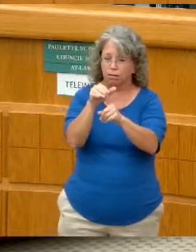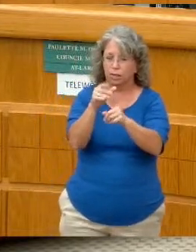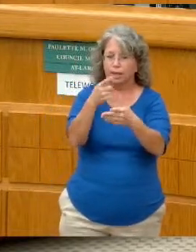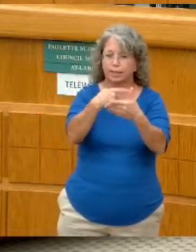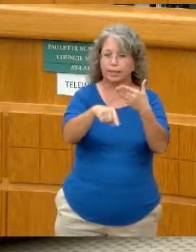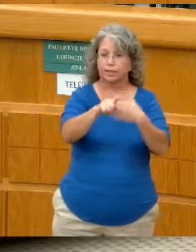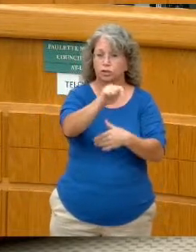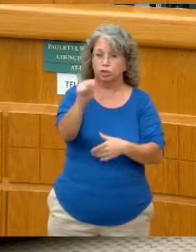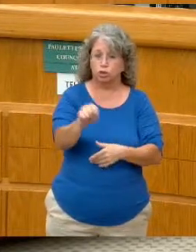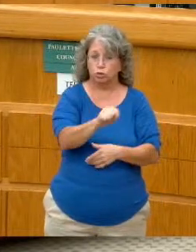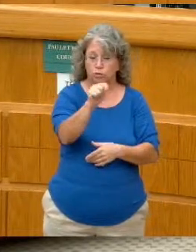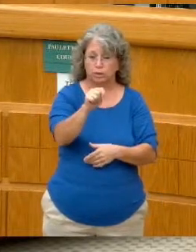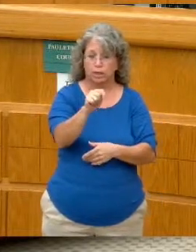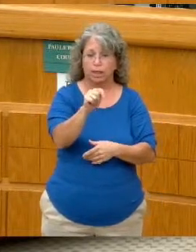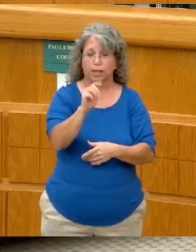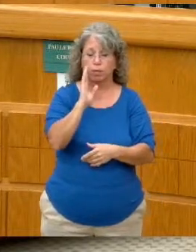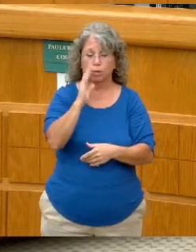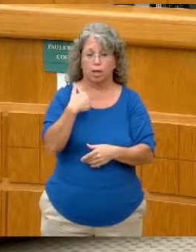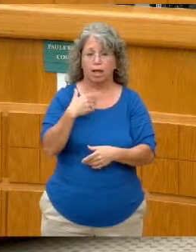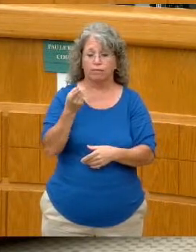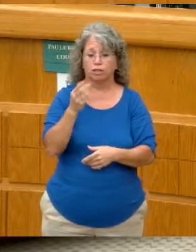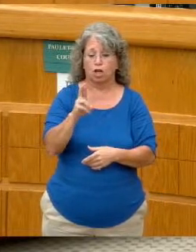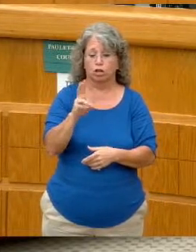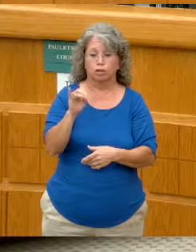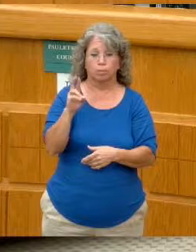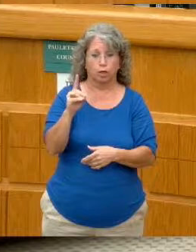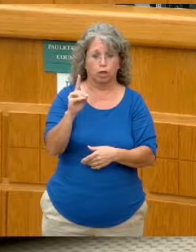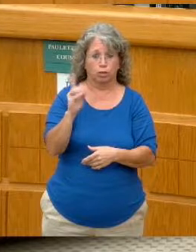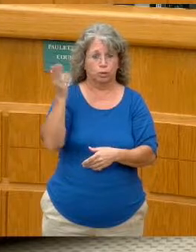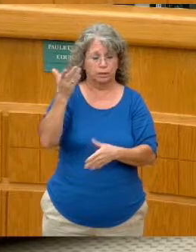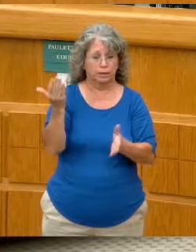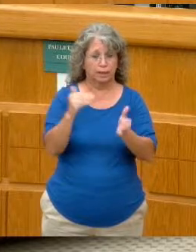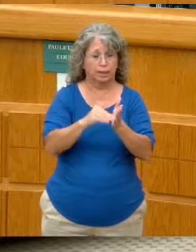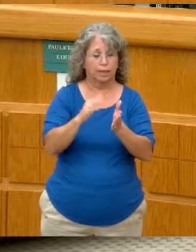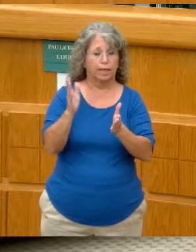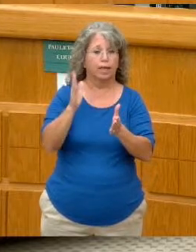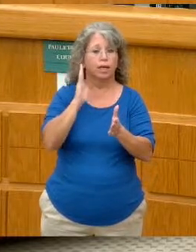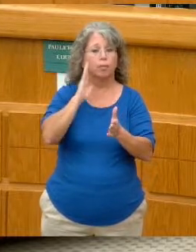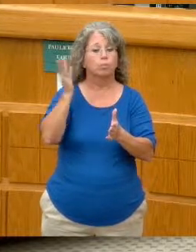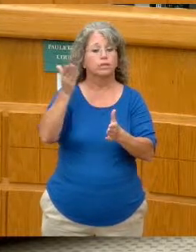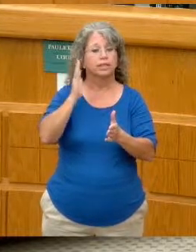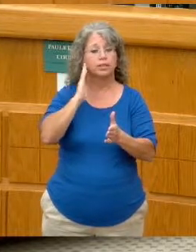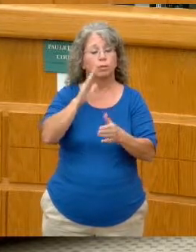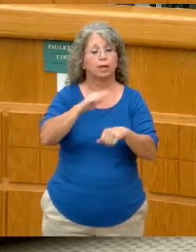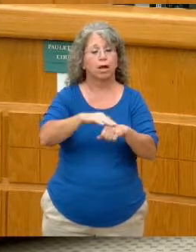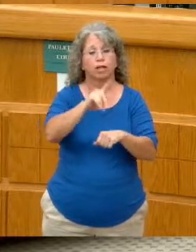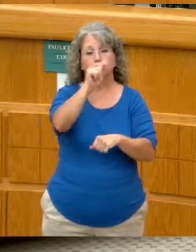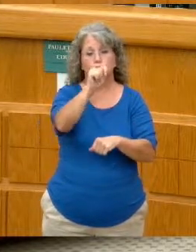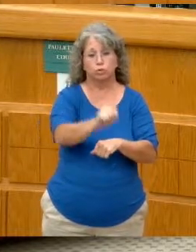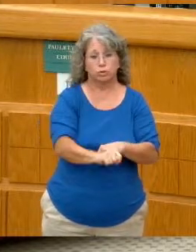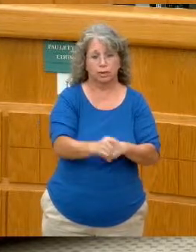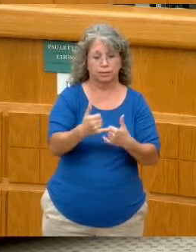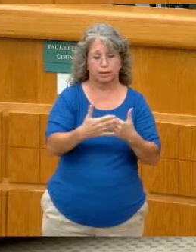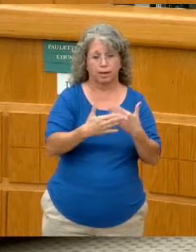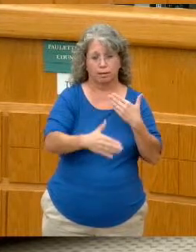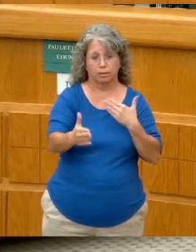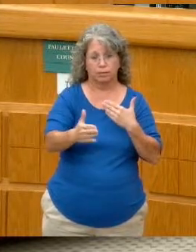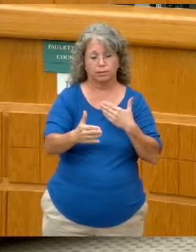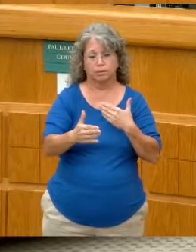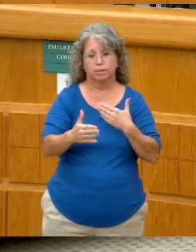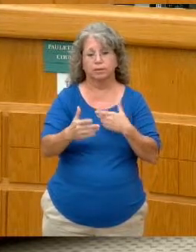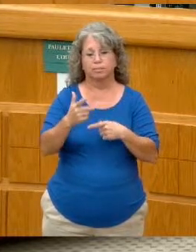Dr. Bird's going to be back, and because he's going to start doing Tuesdays from now on instead of Thursdays because of